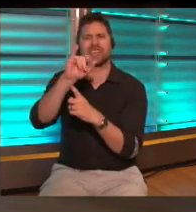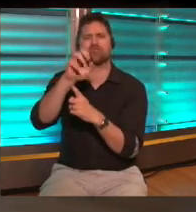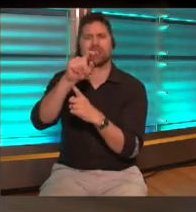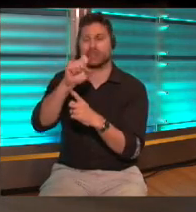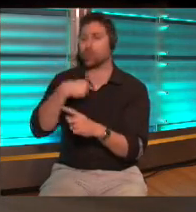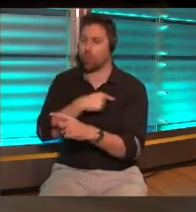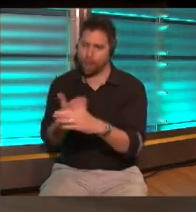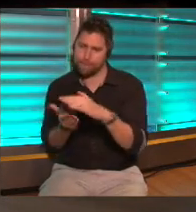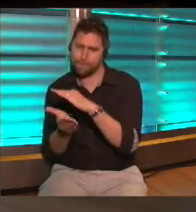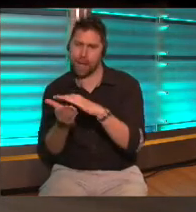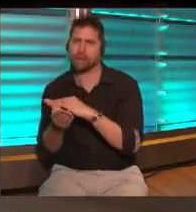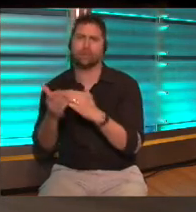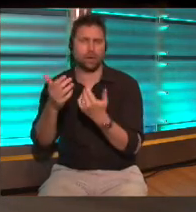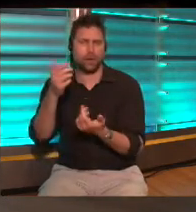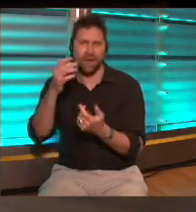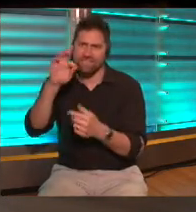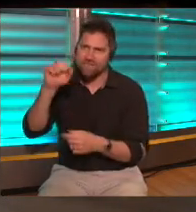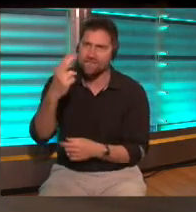day. And you can